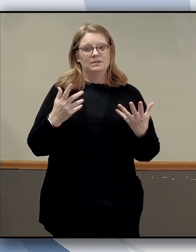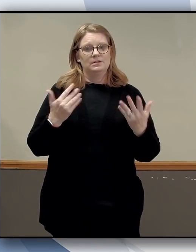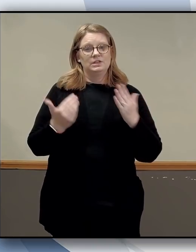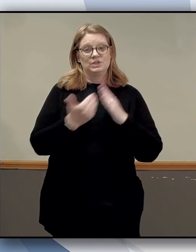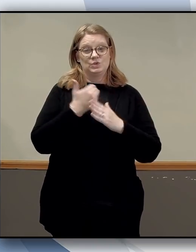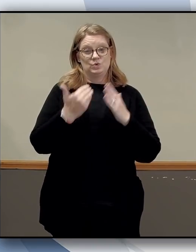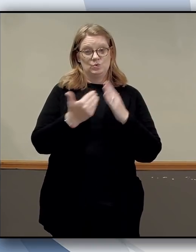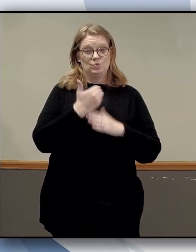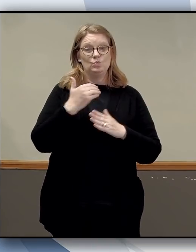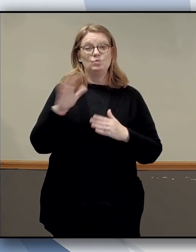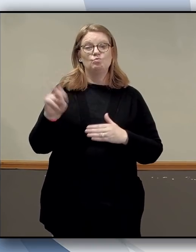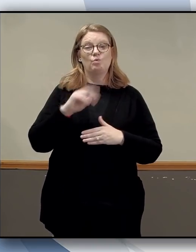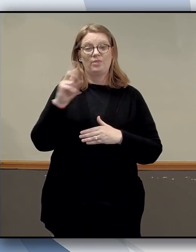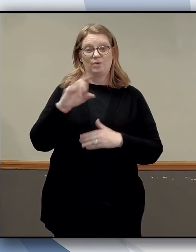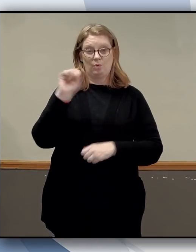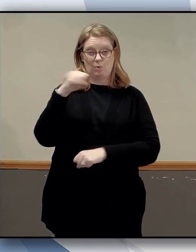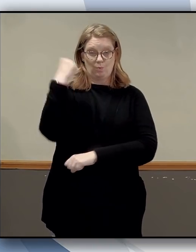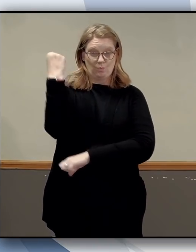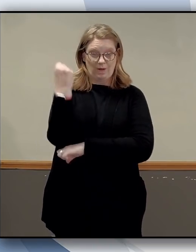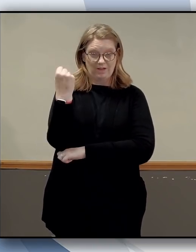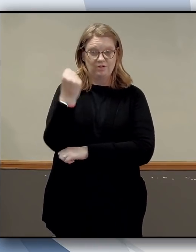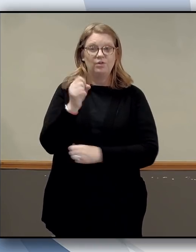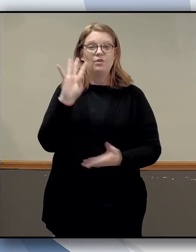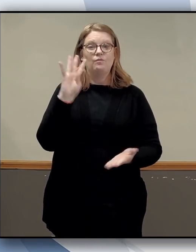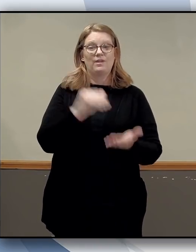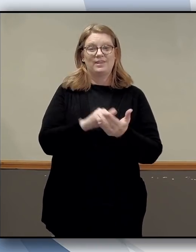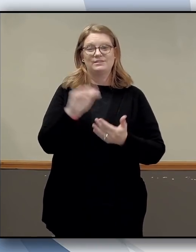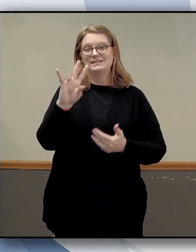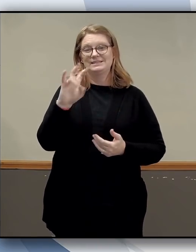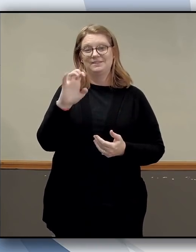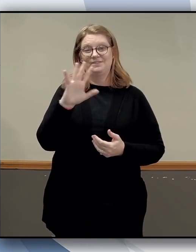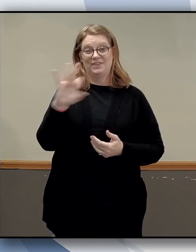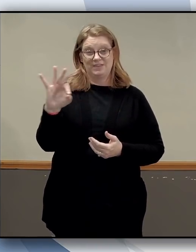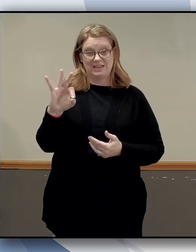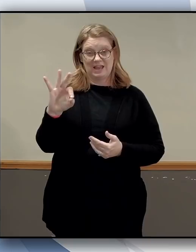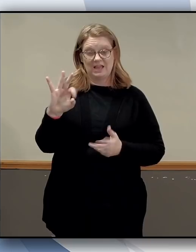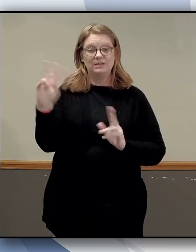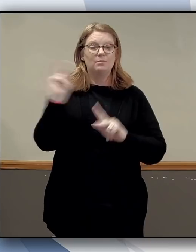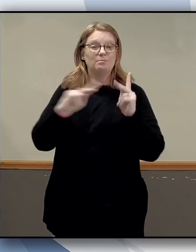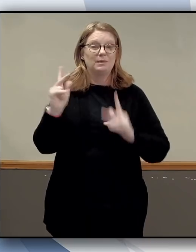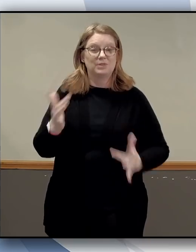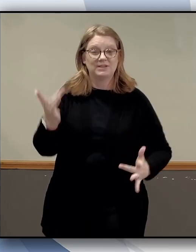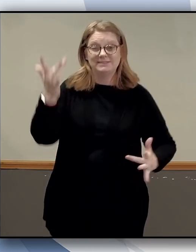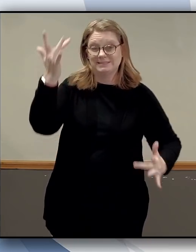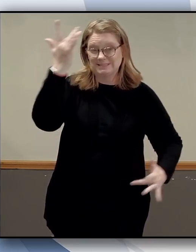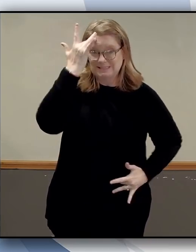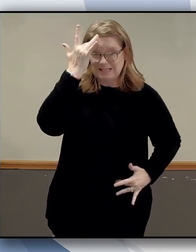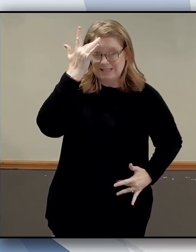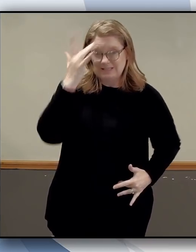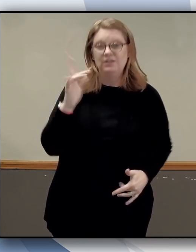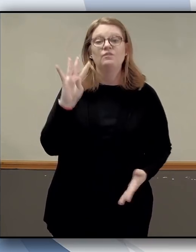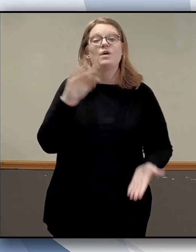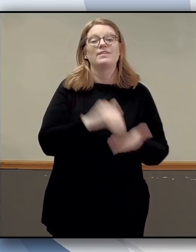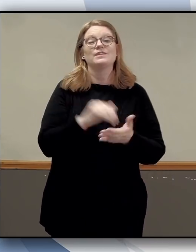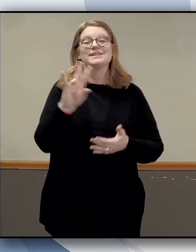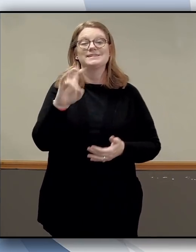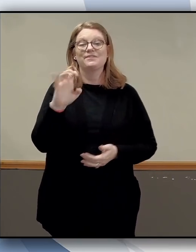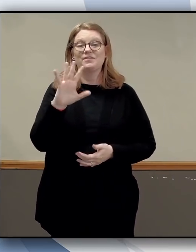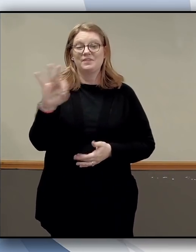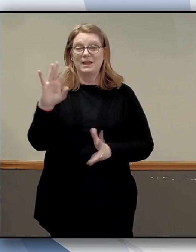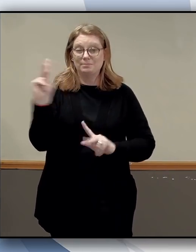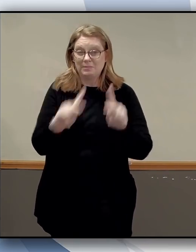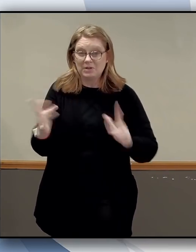new North Dakota high of 4,759 active confirmed cases. Again, this is part of